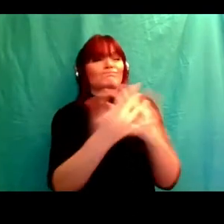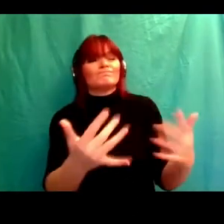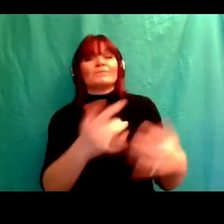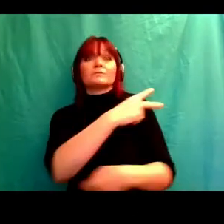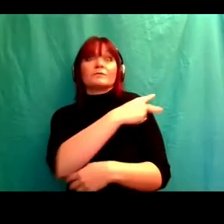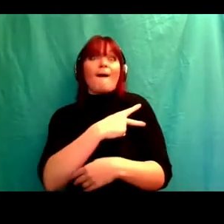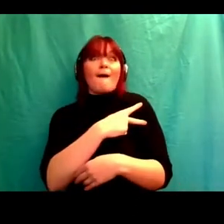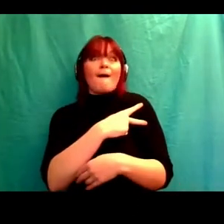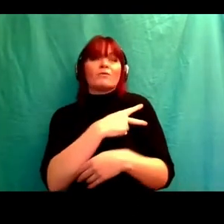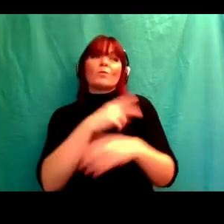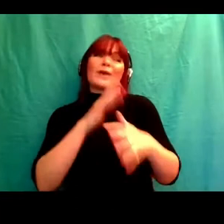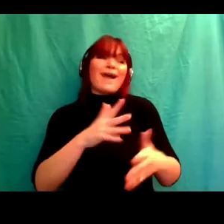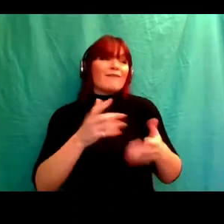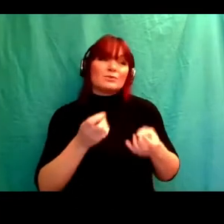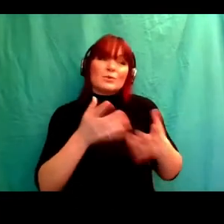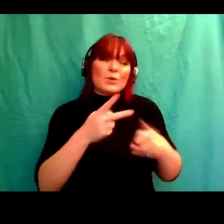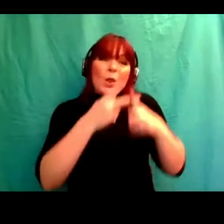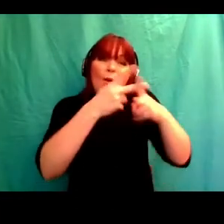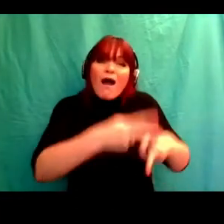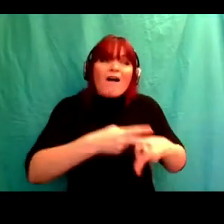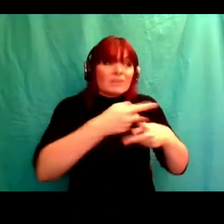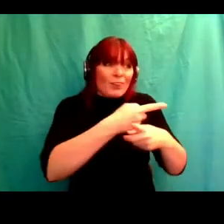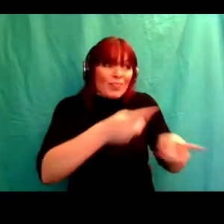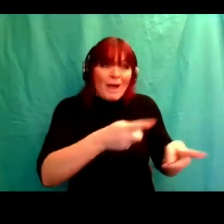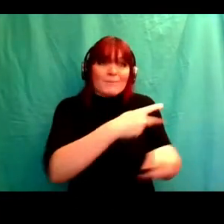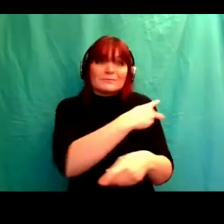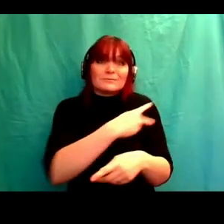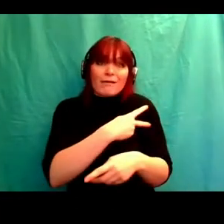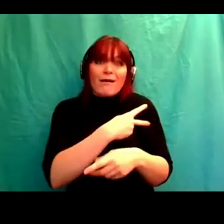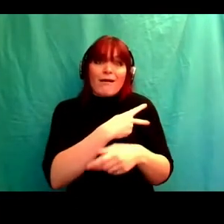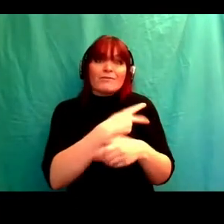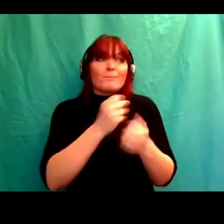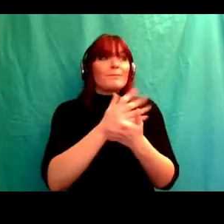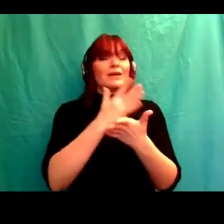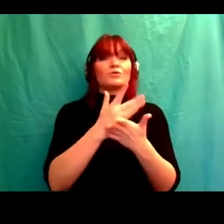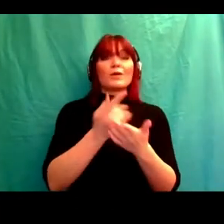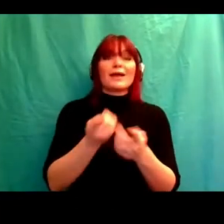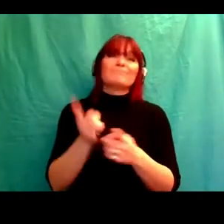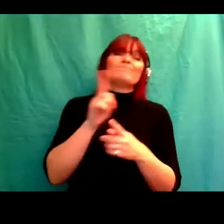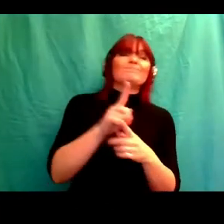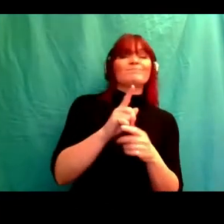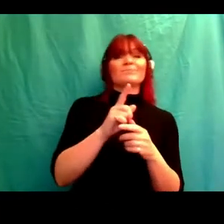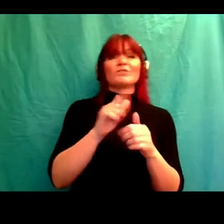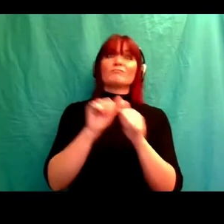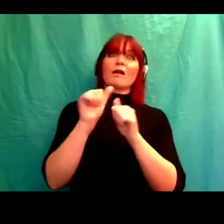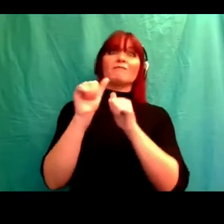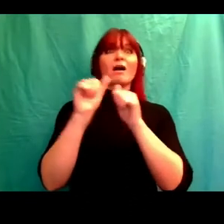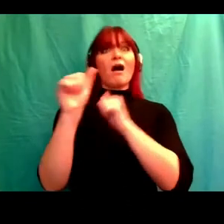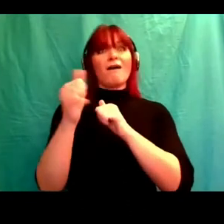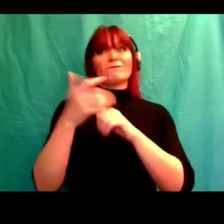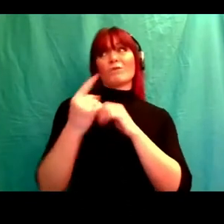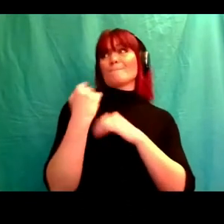time to rest and recover in order to deal with what follows, we're going to have a problem. Before the